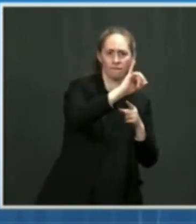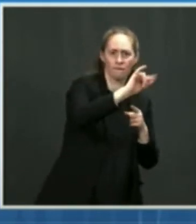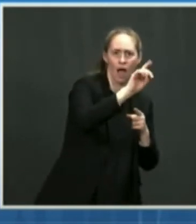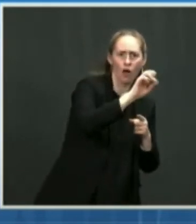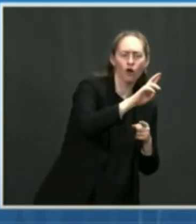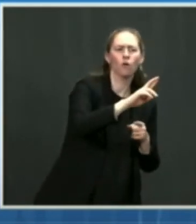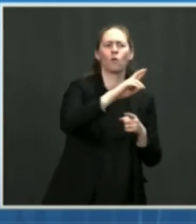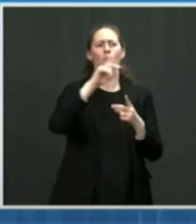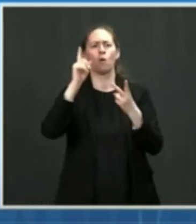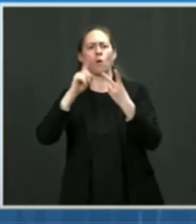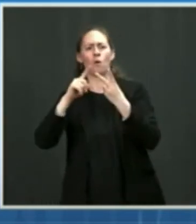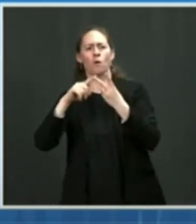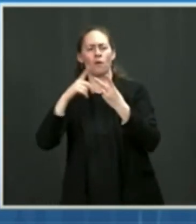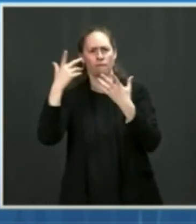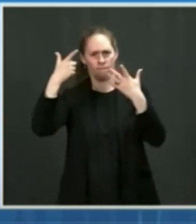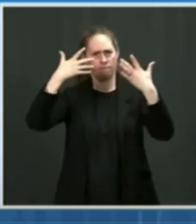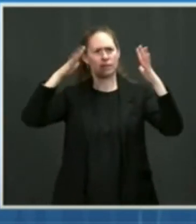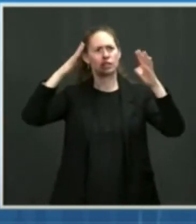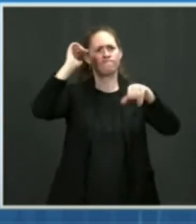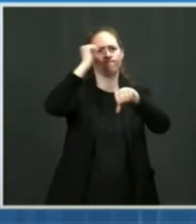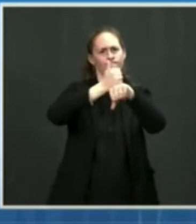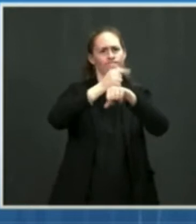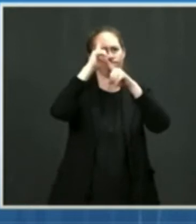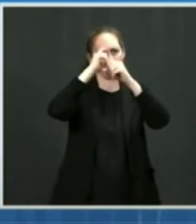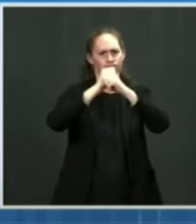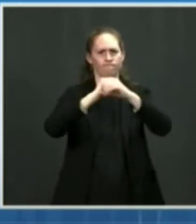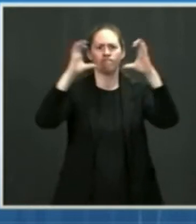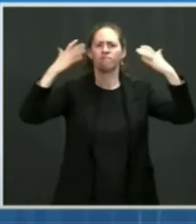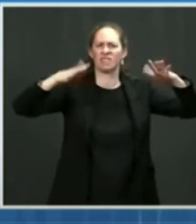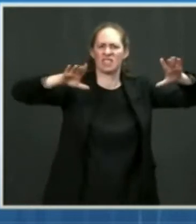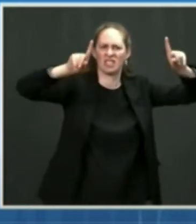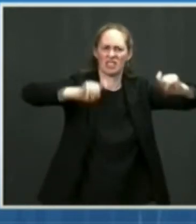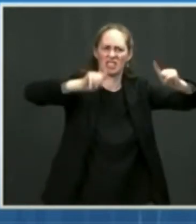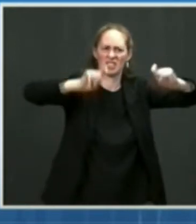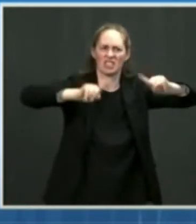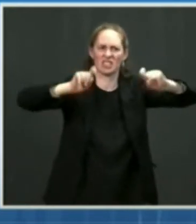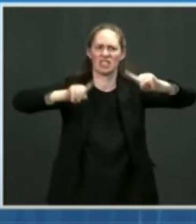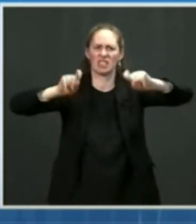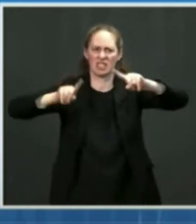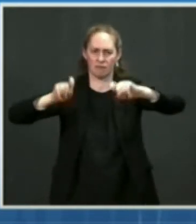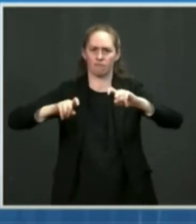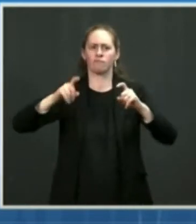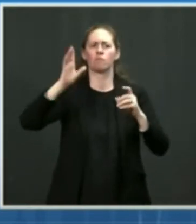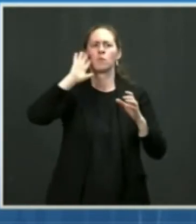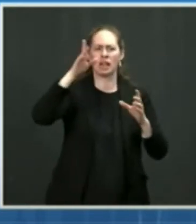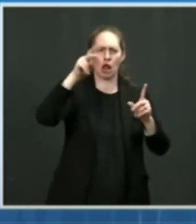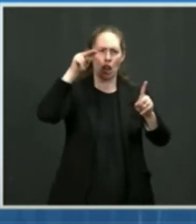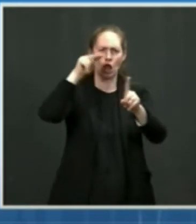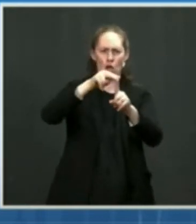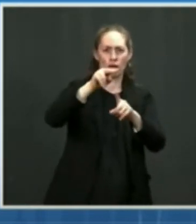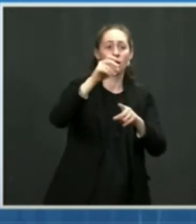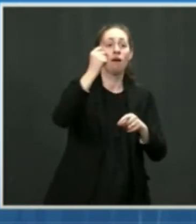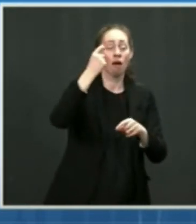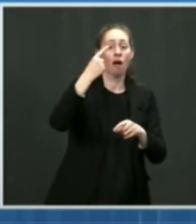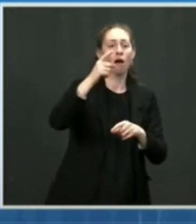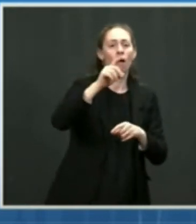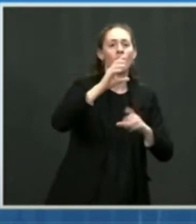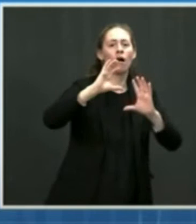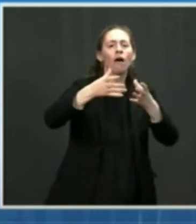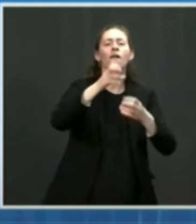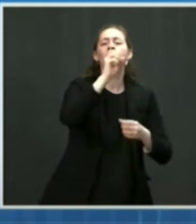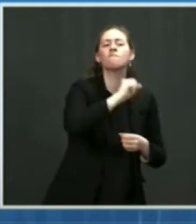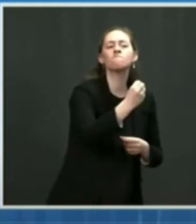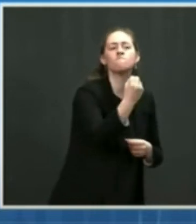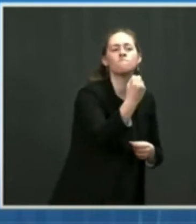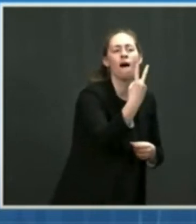clinical trial that they are going to try to look for an amended EUA for kids 12 to 15 years old, because as